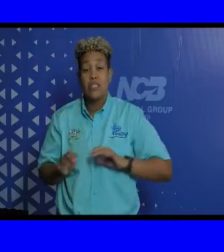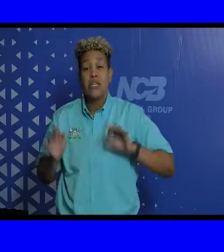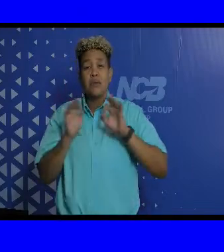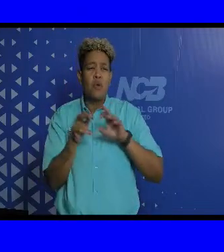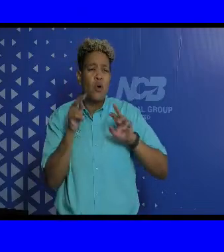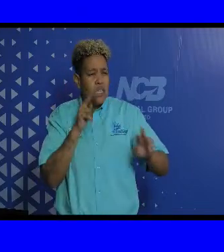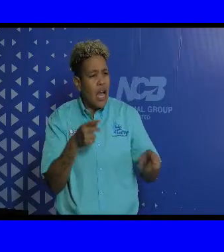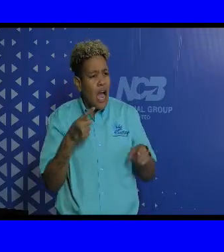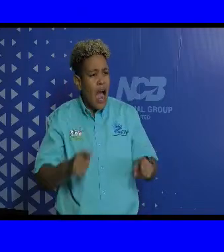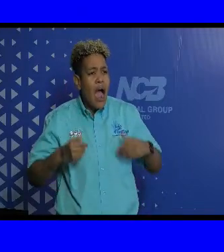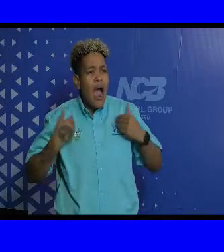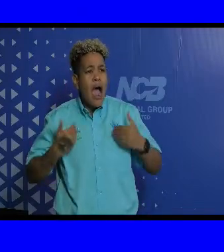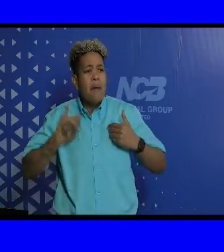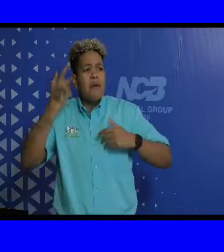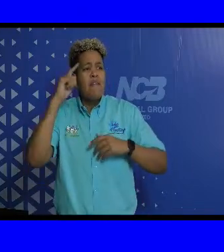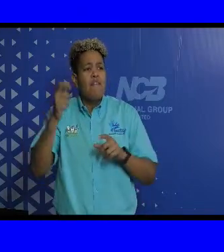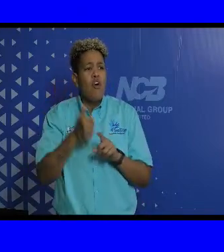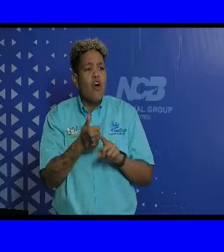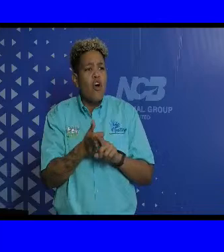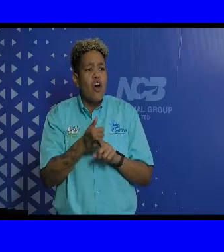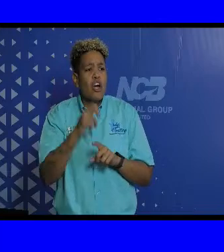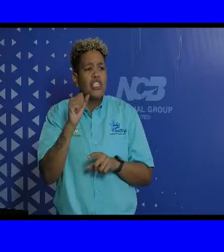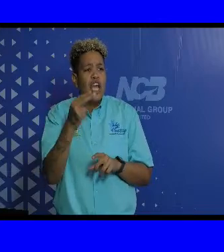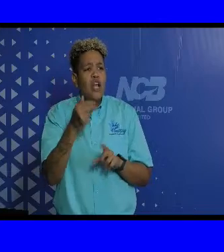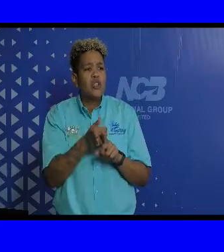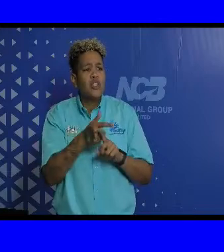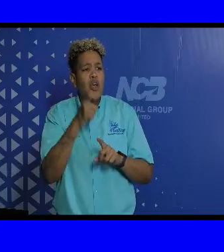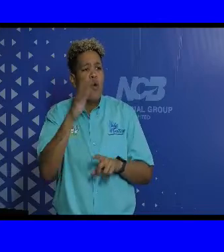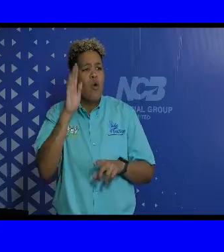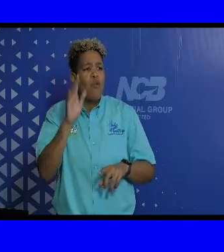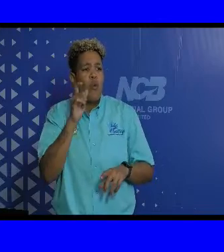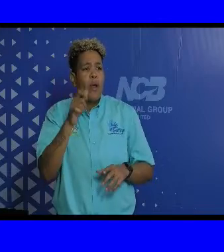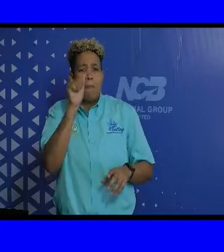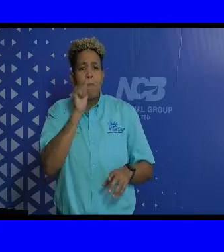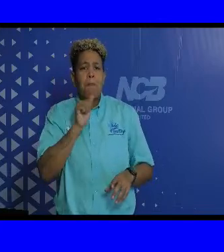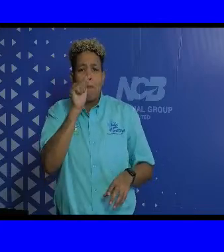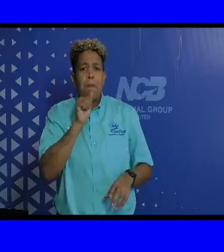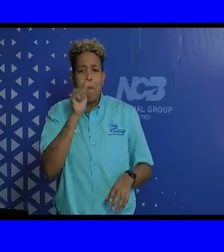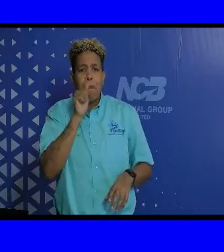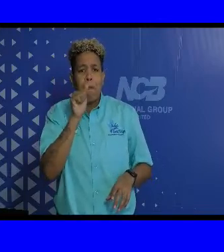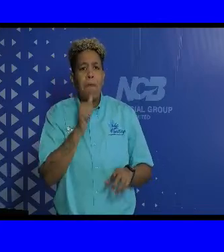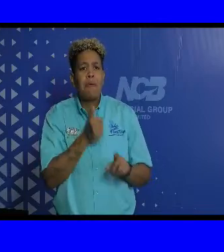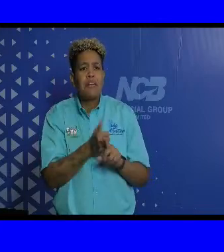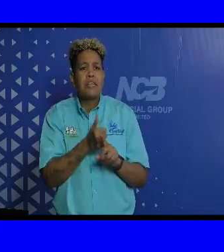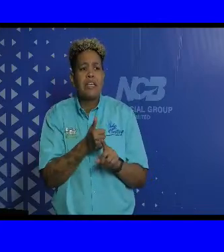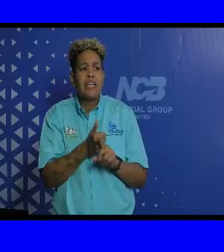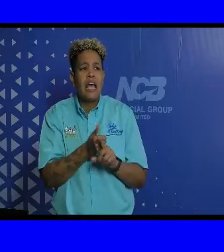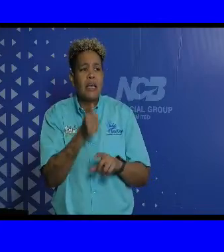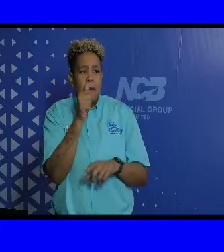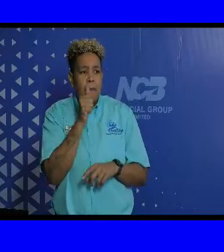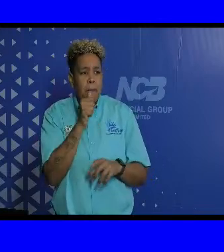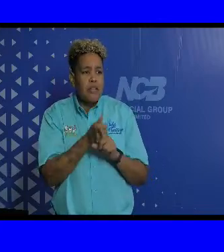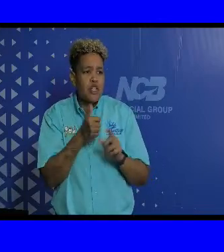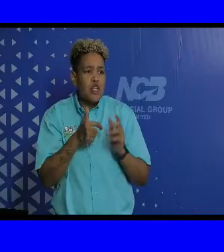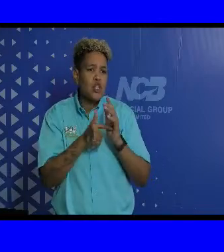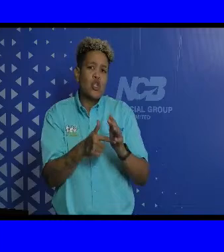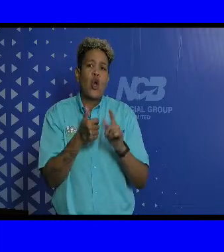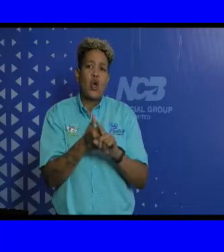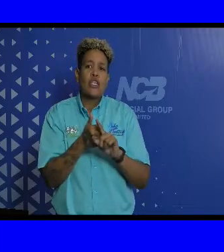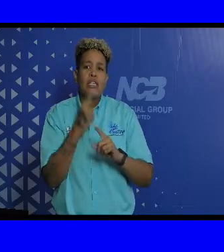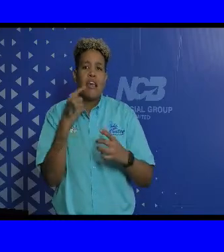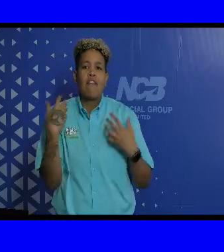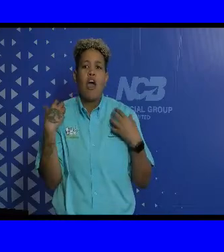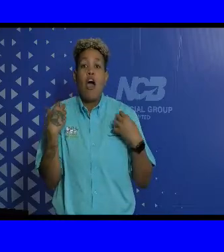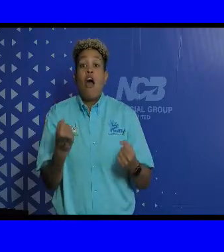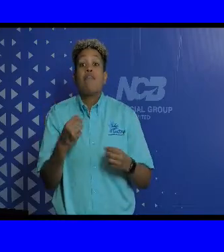importantly, happy for the shareholders who have been so patiently, who have so patiently shown